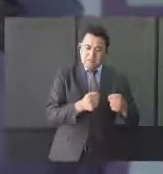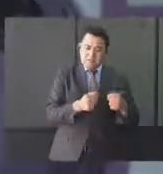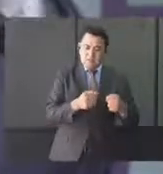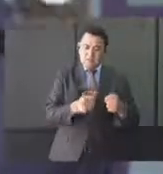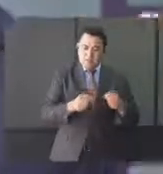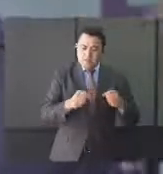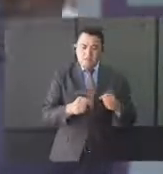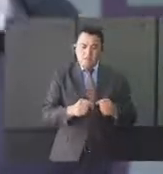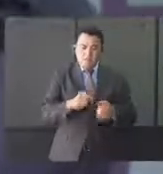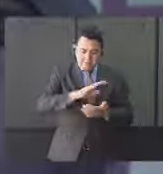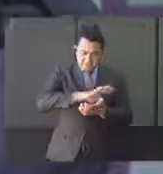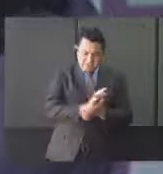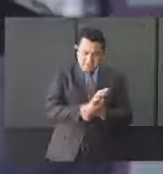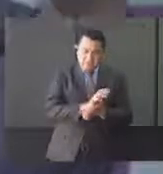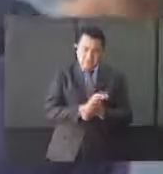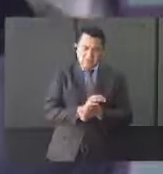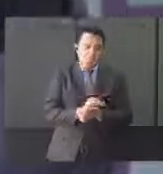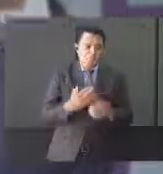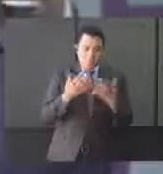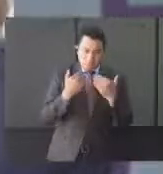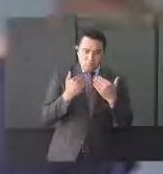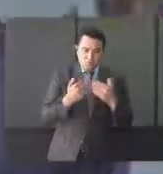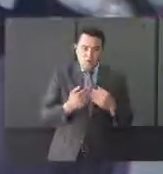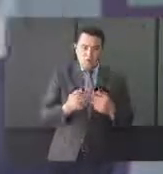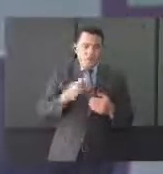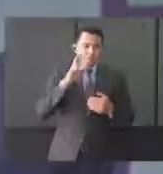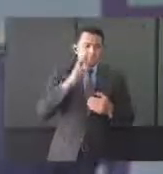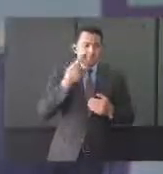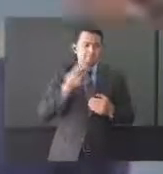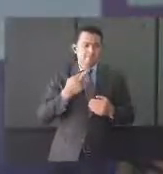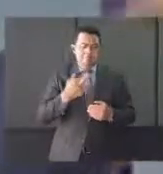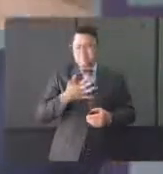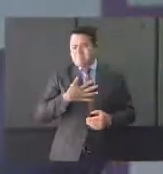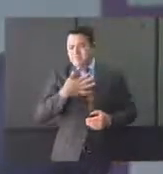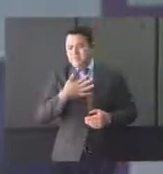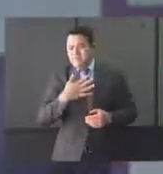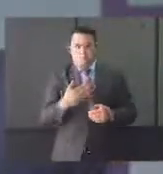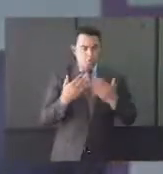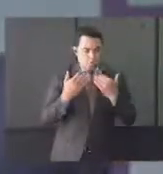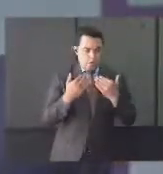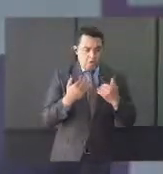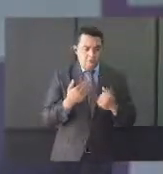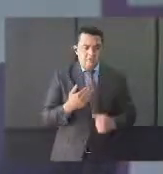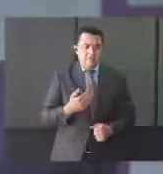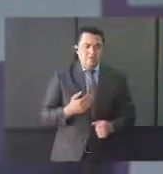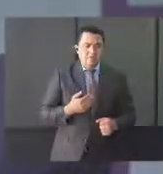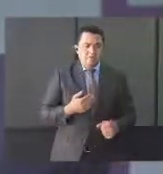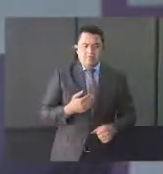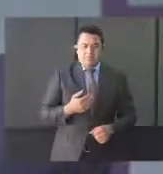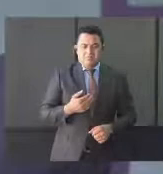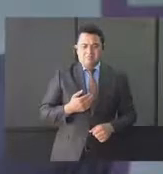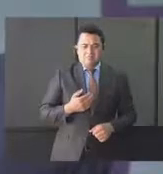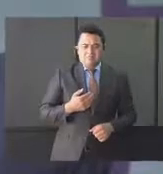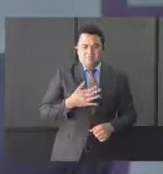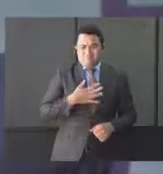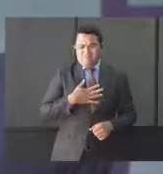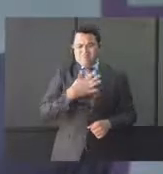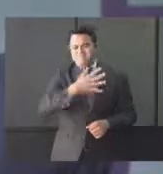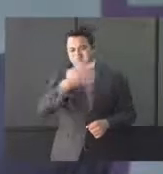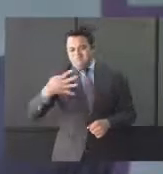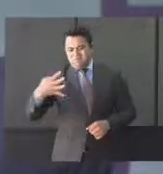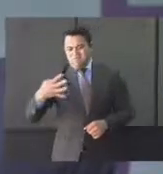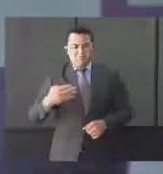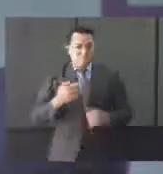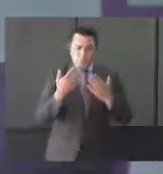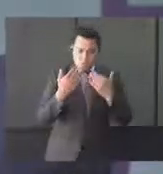of identity, age, orientation, ethnia, anything. You are safe here at the Junta de